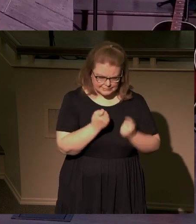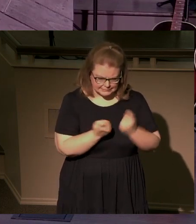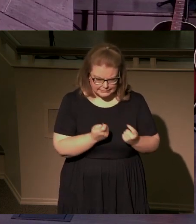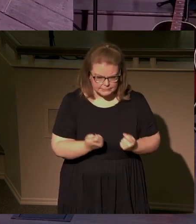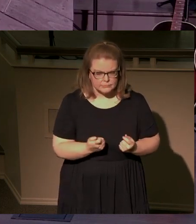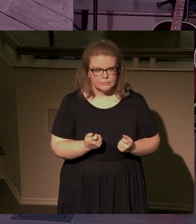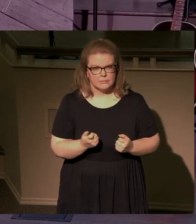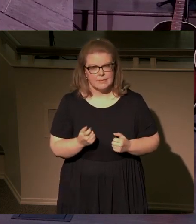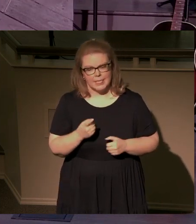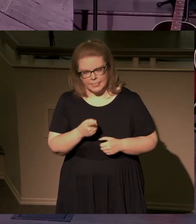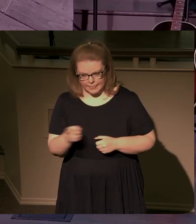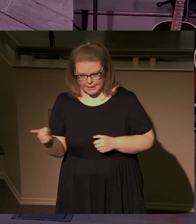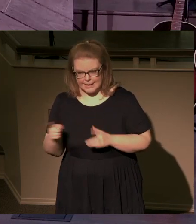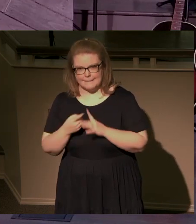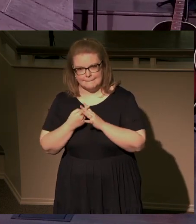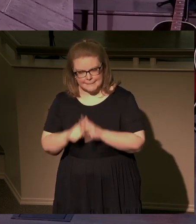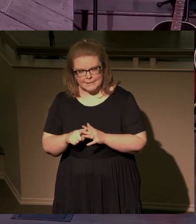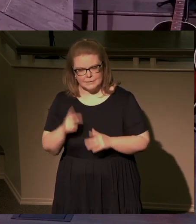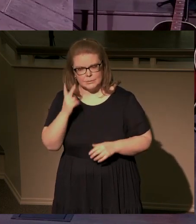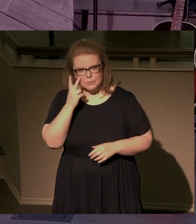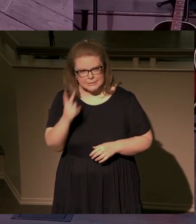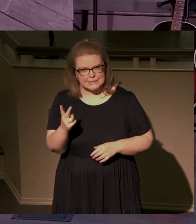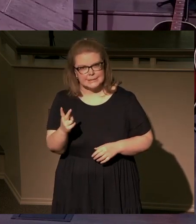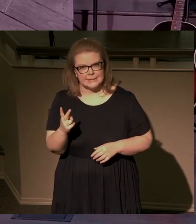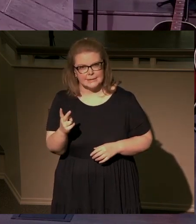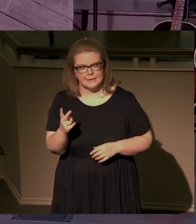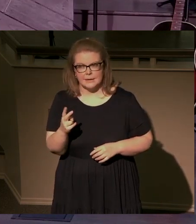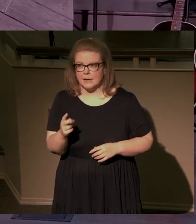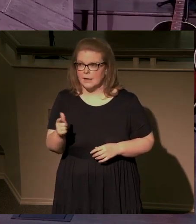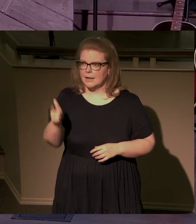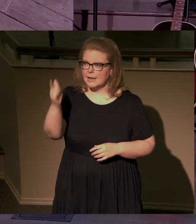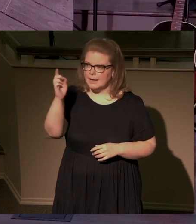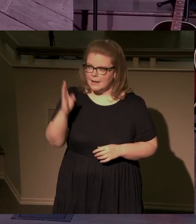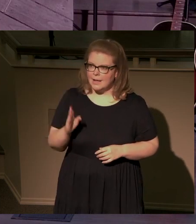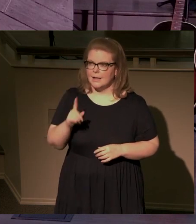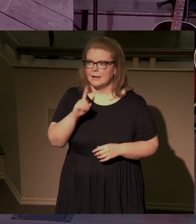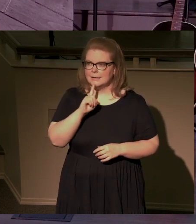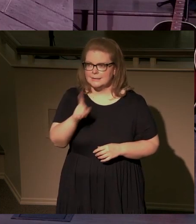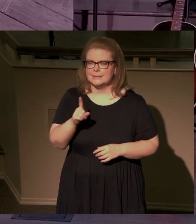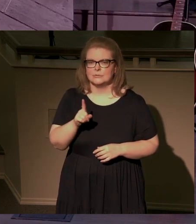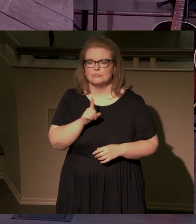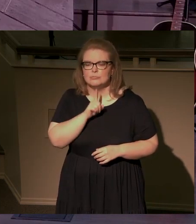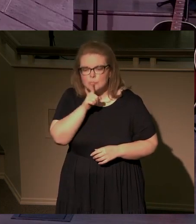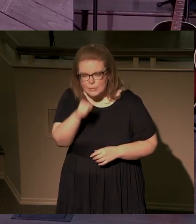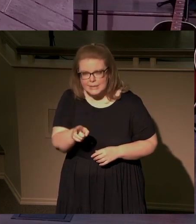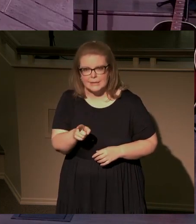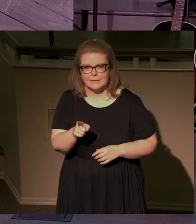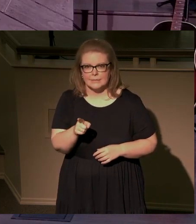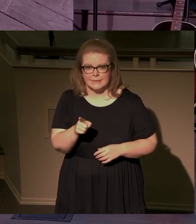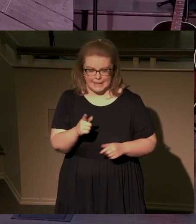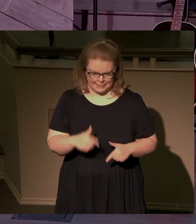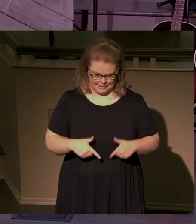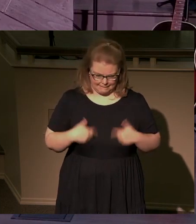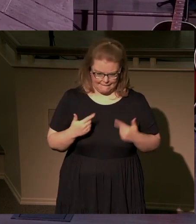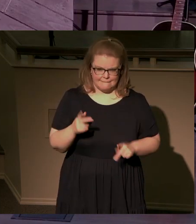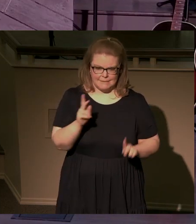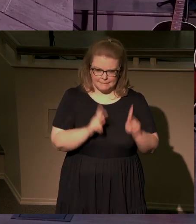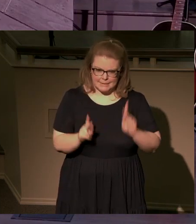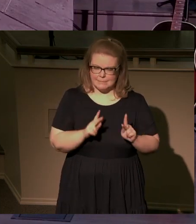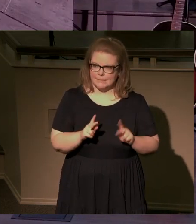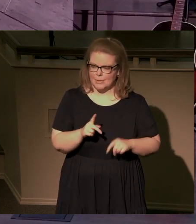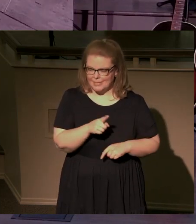then they begin to see that God is real in the lives of the people they love. And